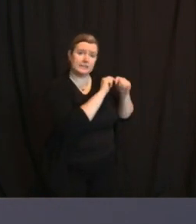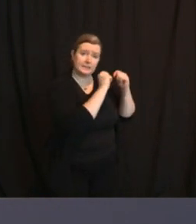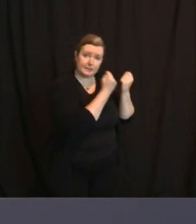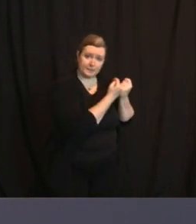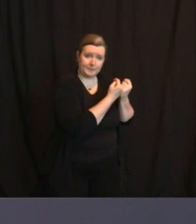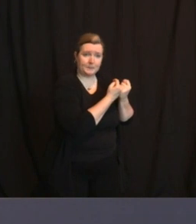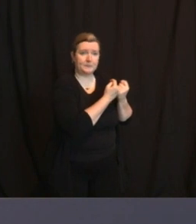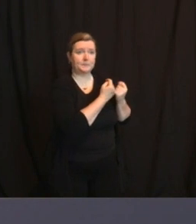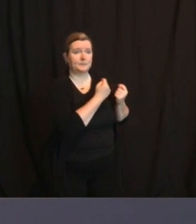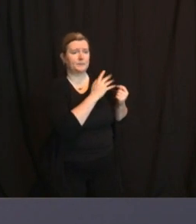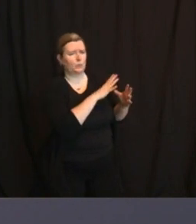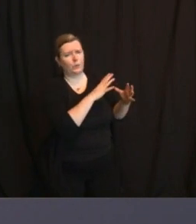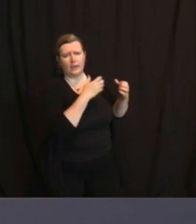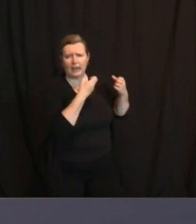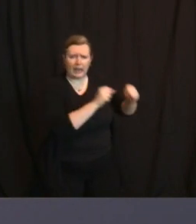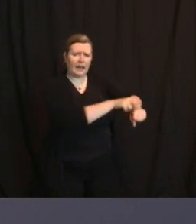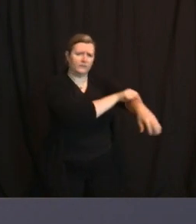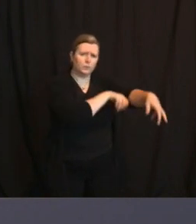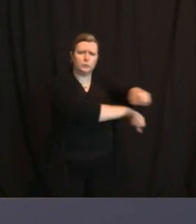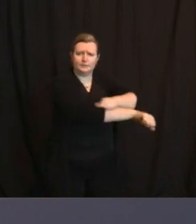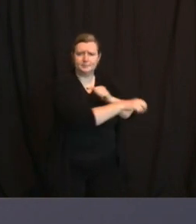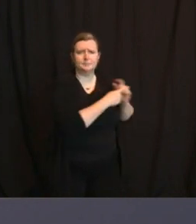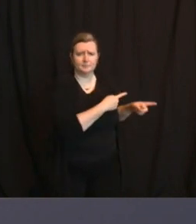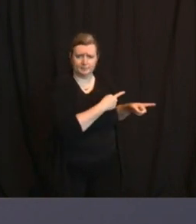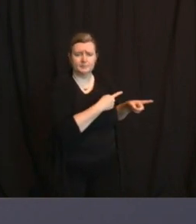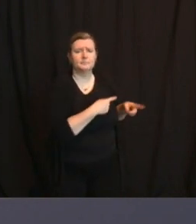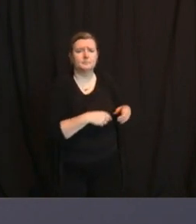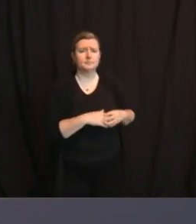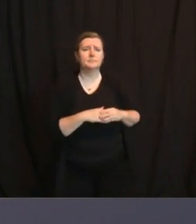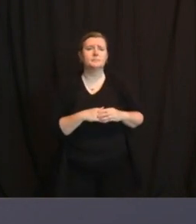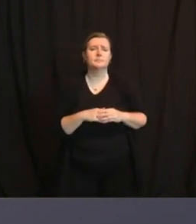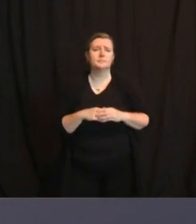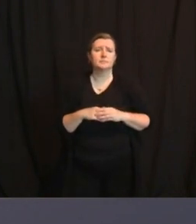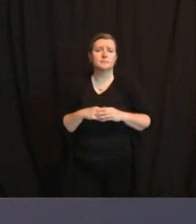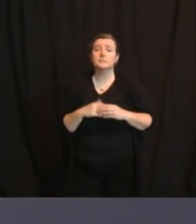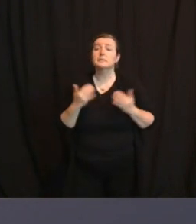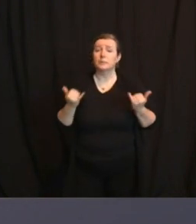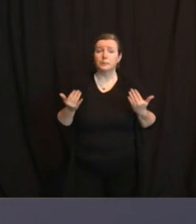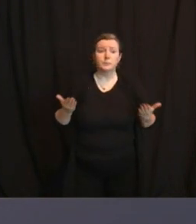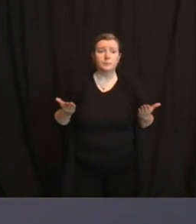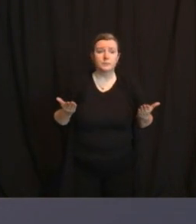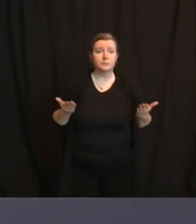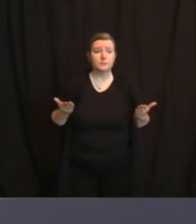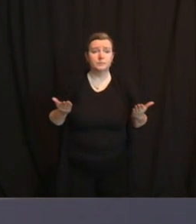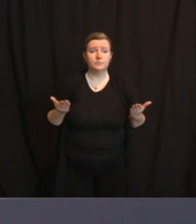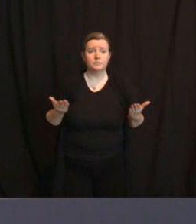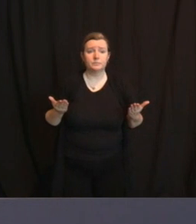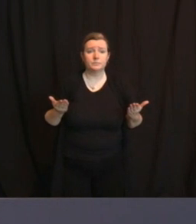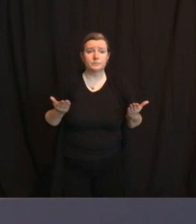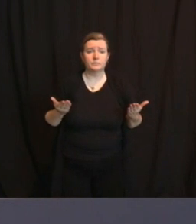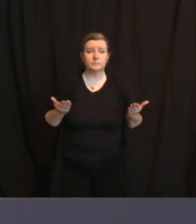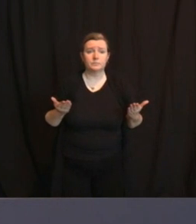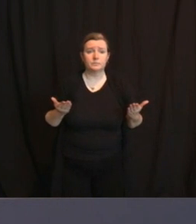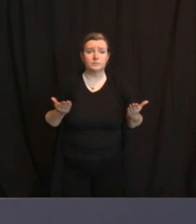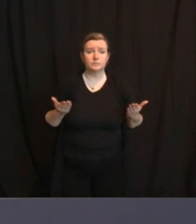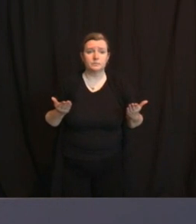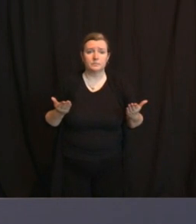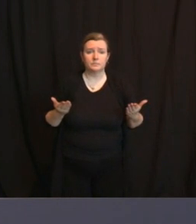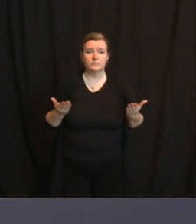efforts. Thank you. With that, we have a guy we hear from each